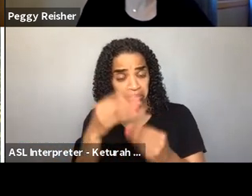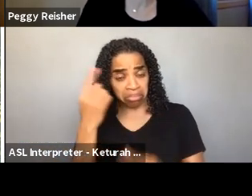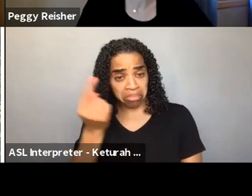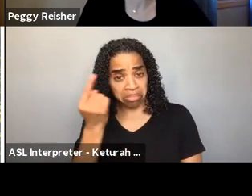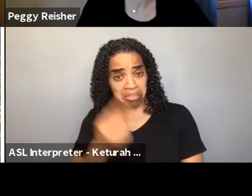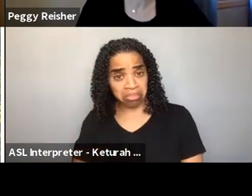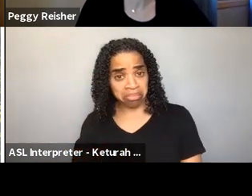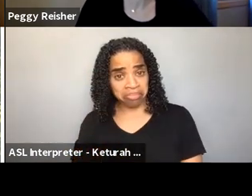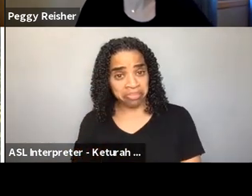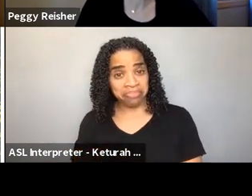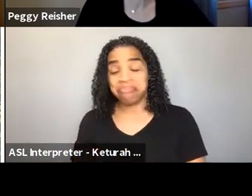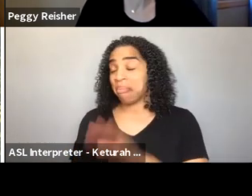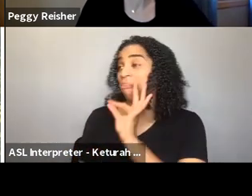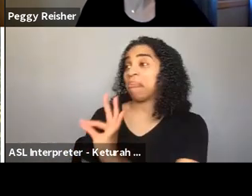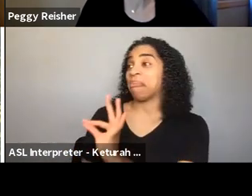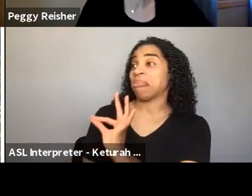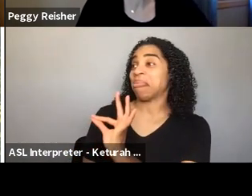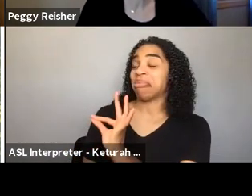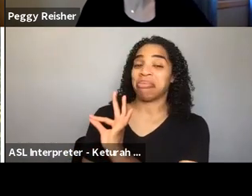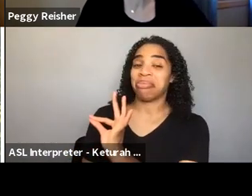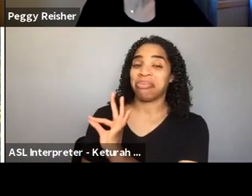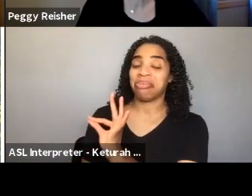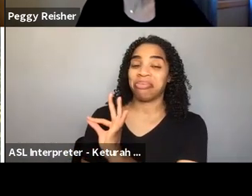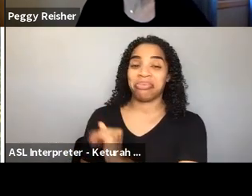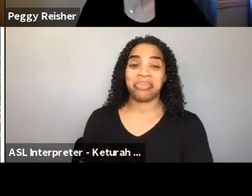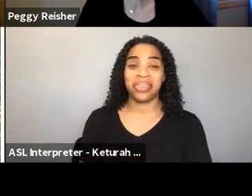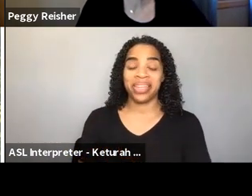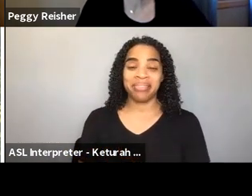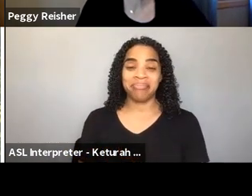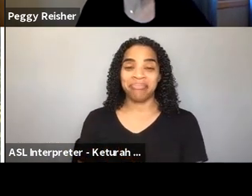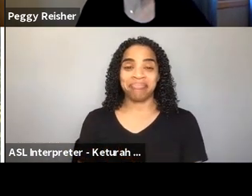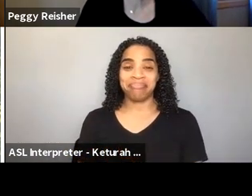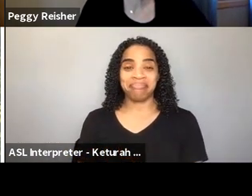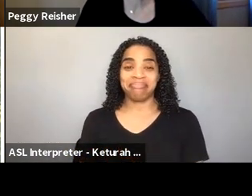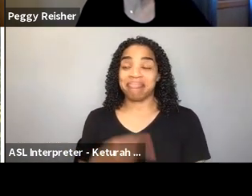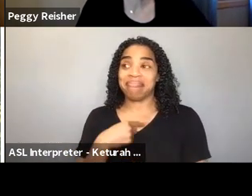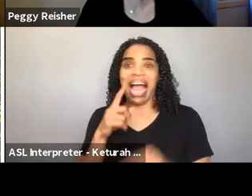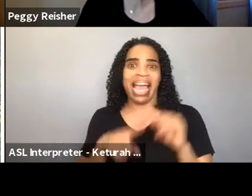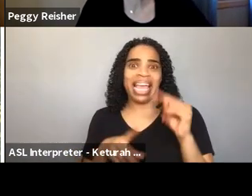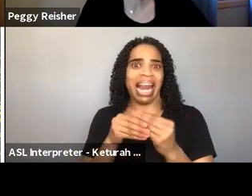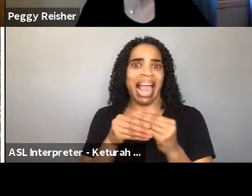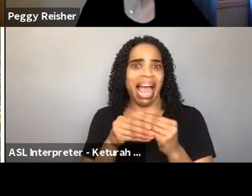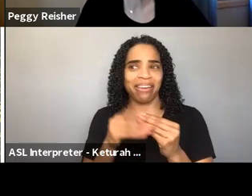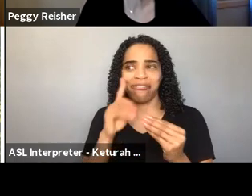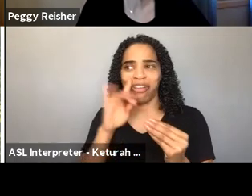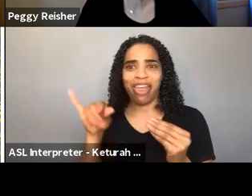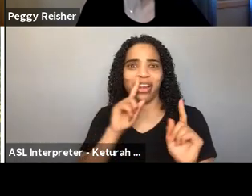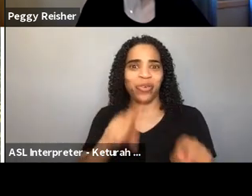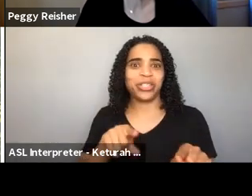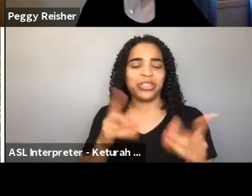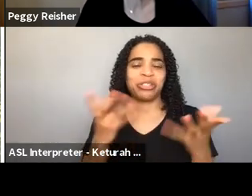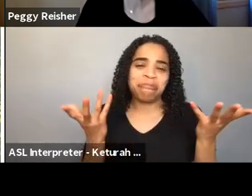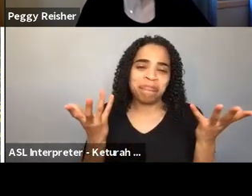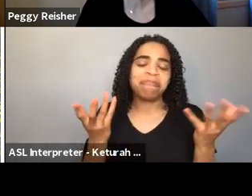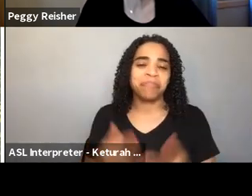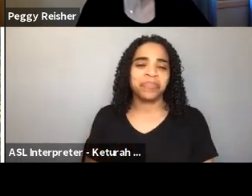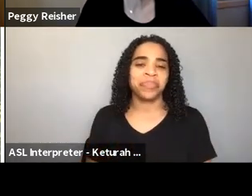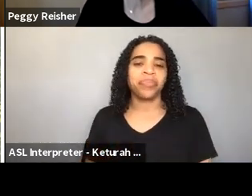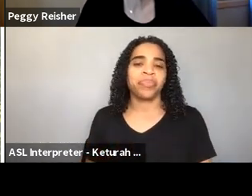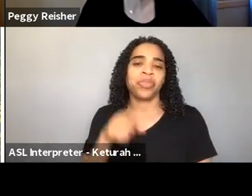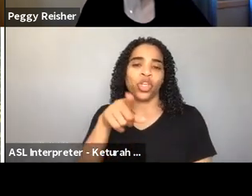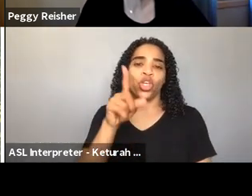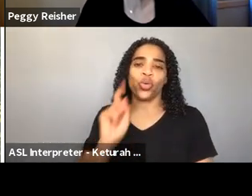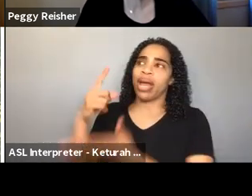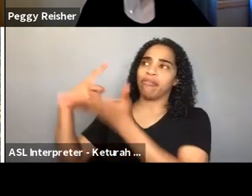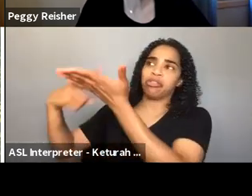question? Yeah, I don't think that there's any more that we could add to that at this point. That would definitely be an issue for them